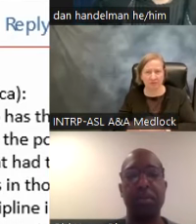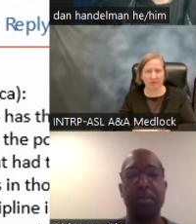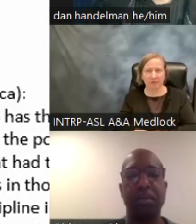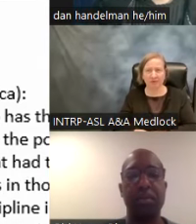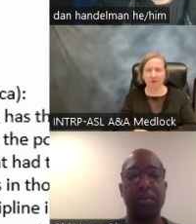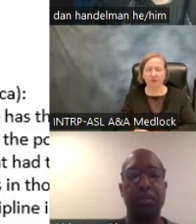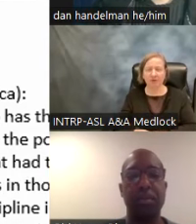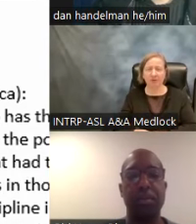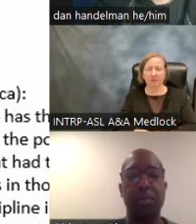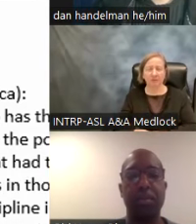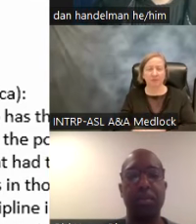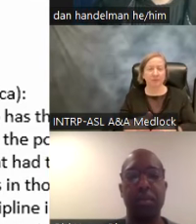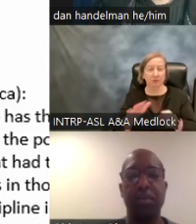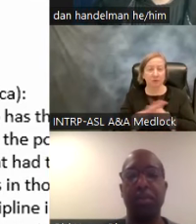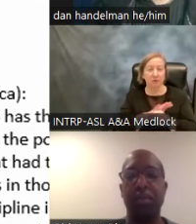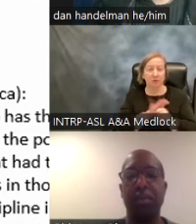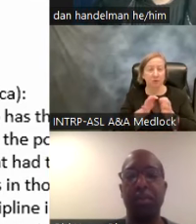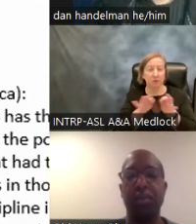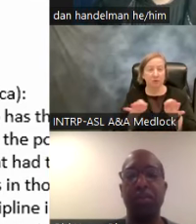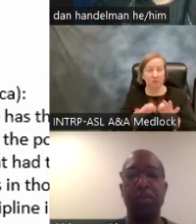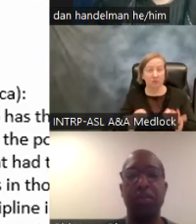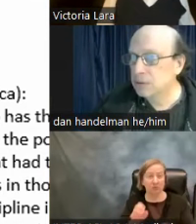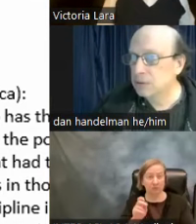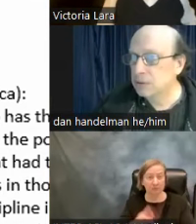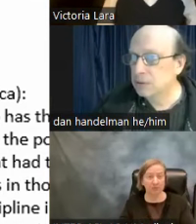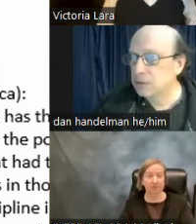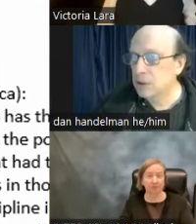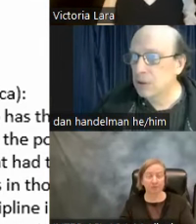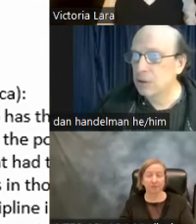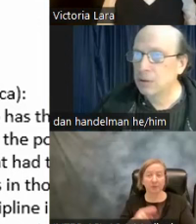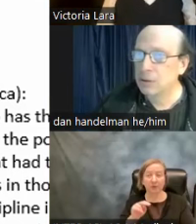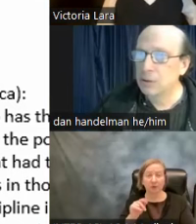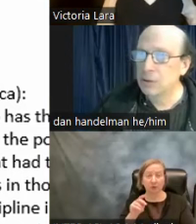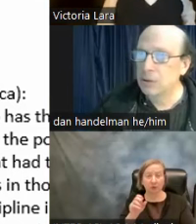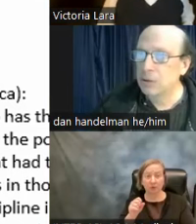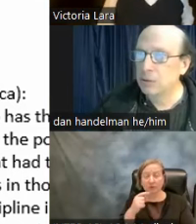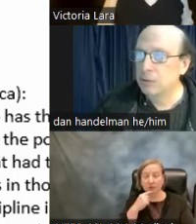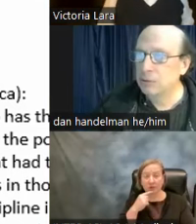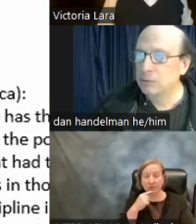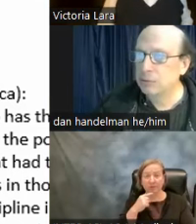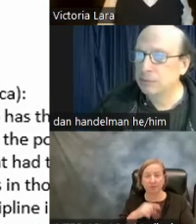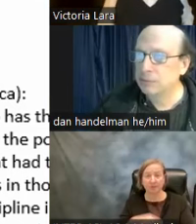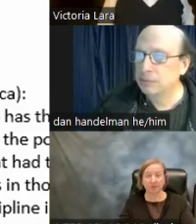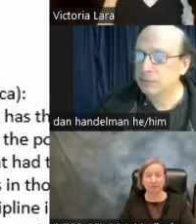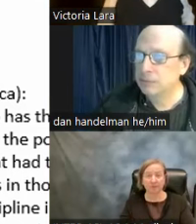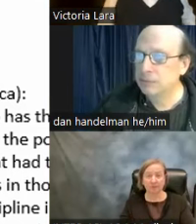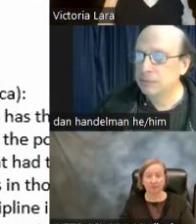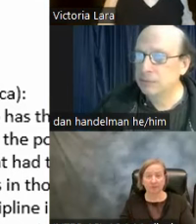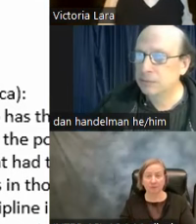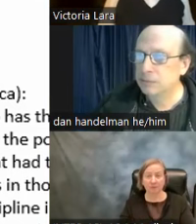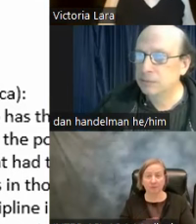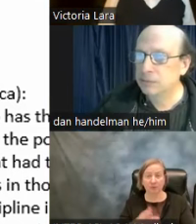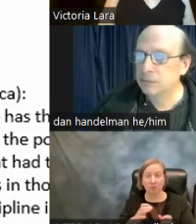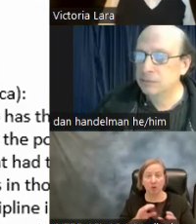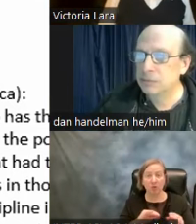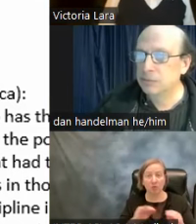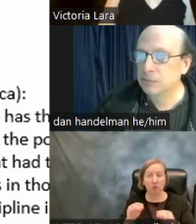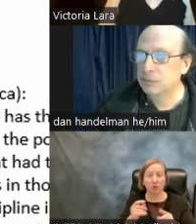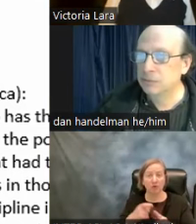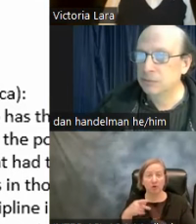The whole commentary, okay. The notes say that remove it from the